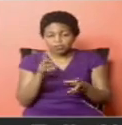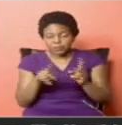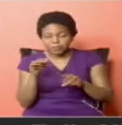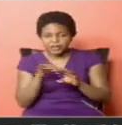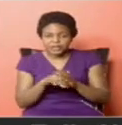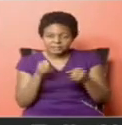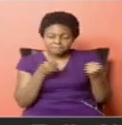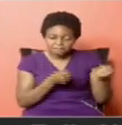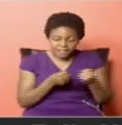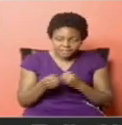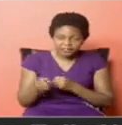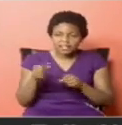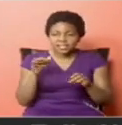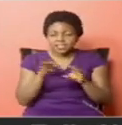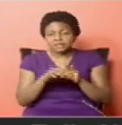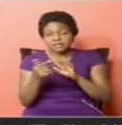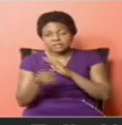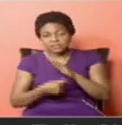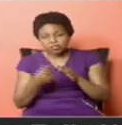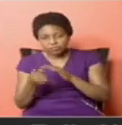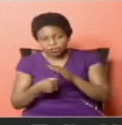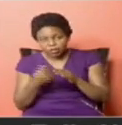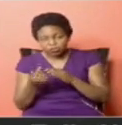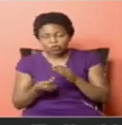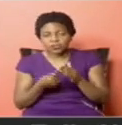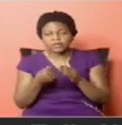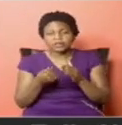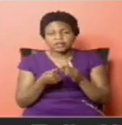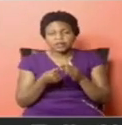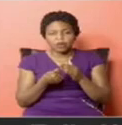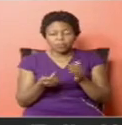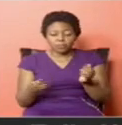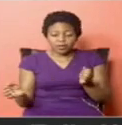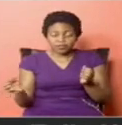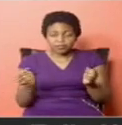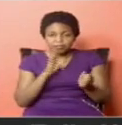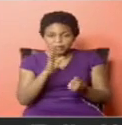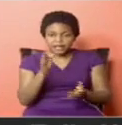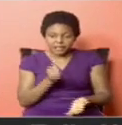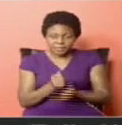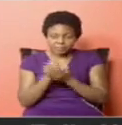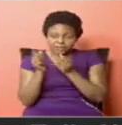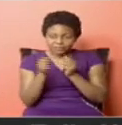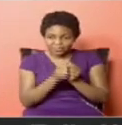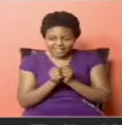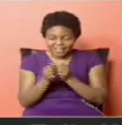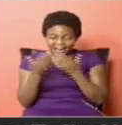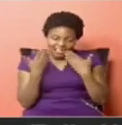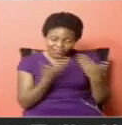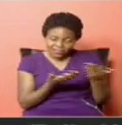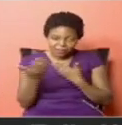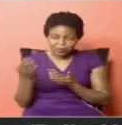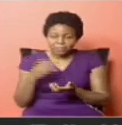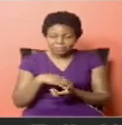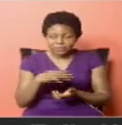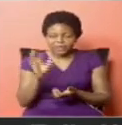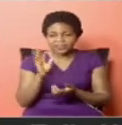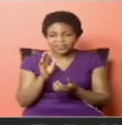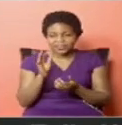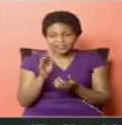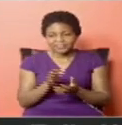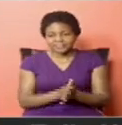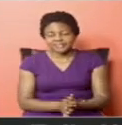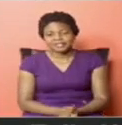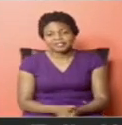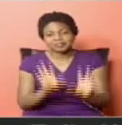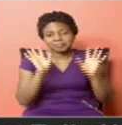fight, in this situation of injustice, will come on board together. Thank you very much for your